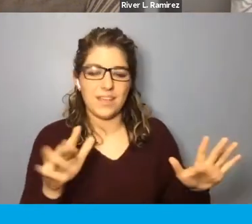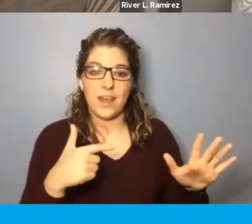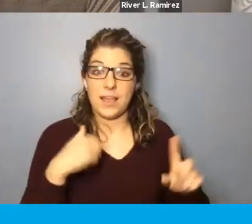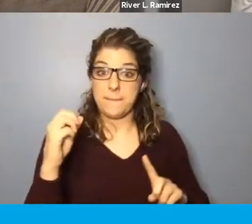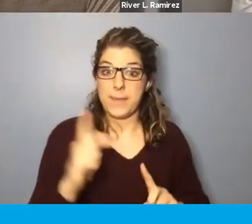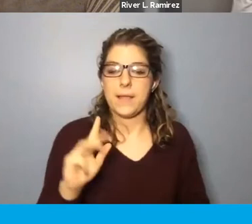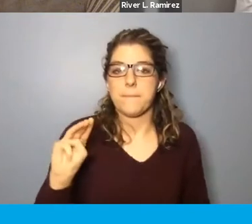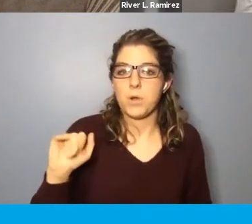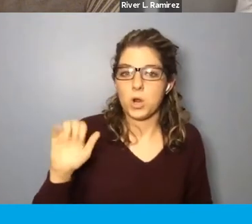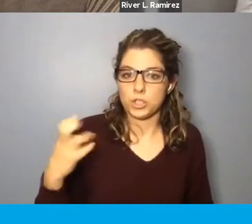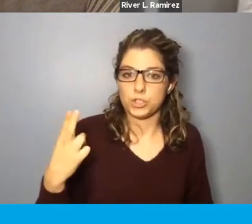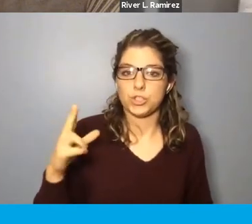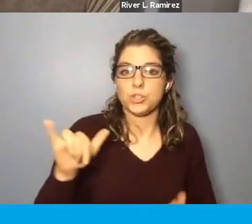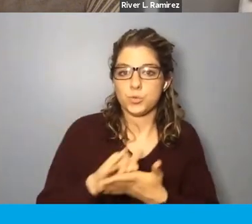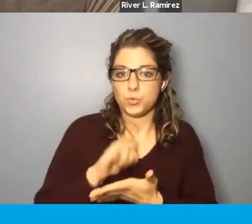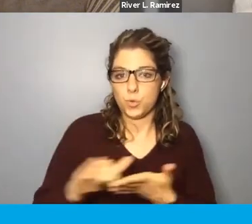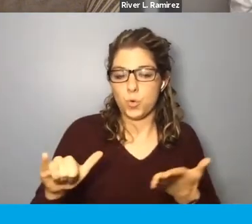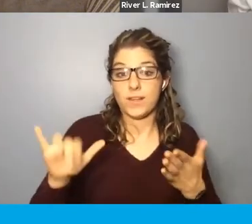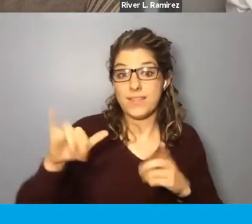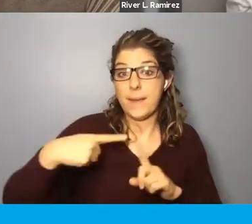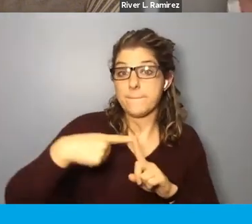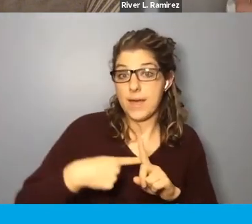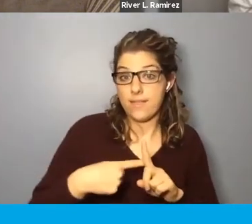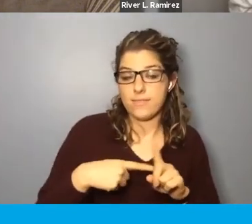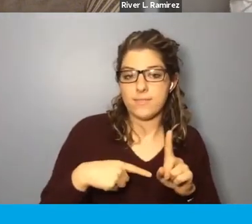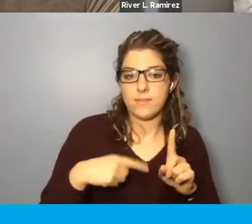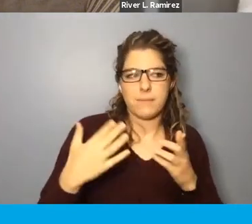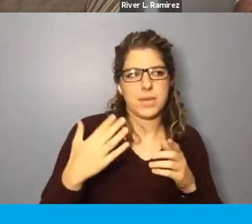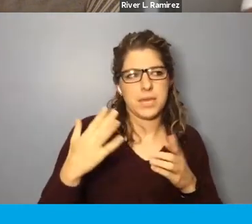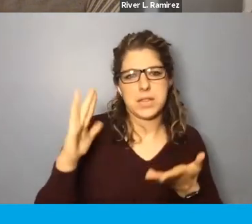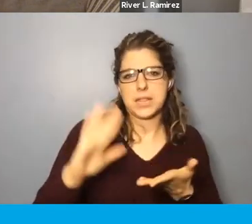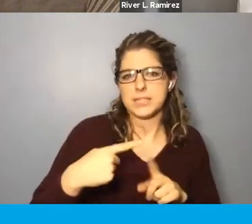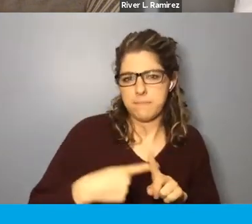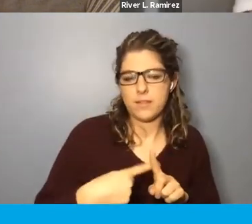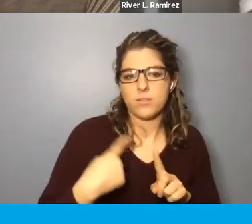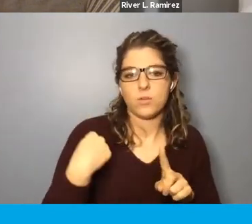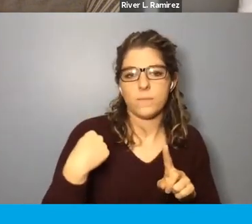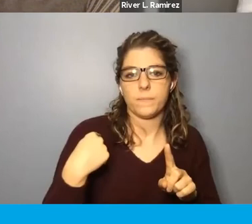in March to New York, and then that month, or maybe less than a month, we came up.